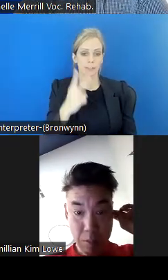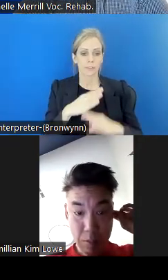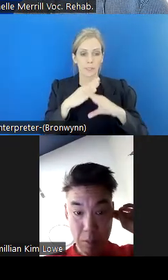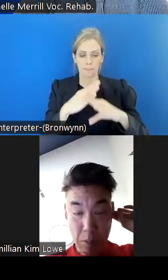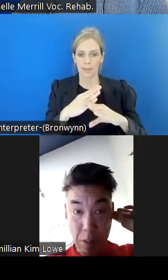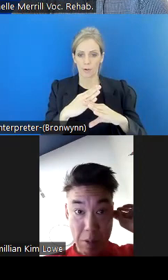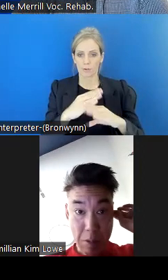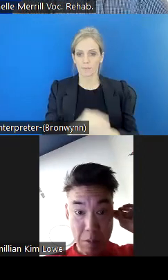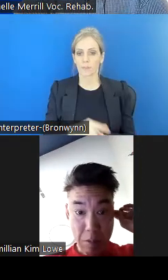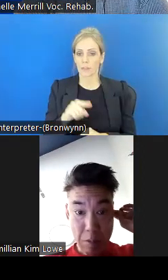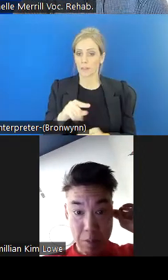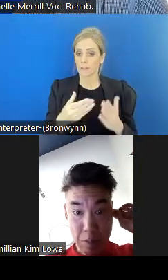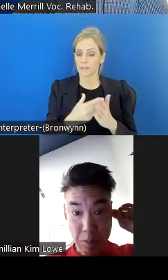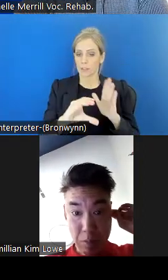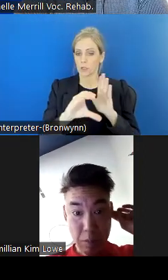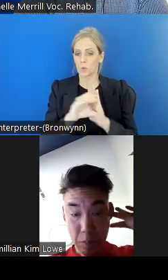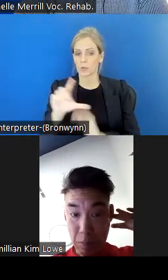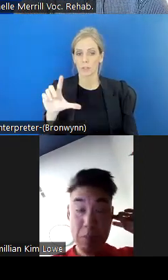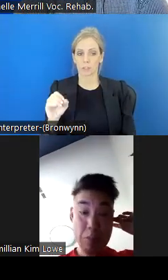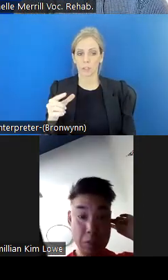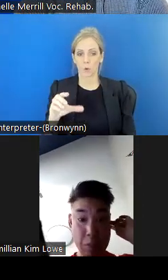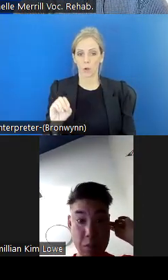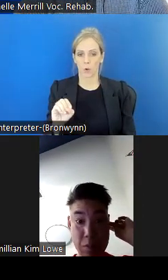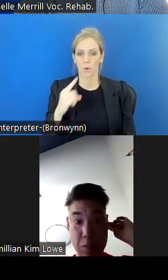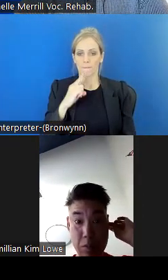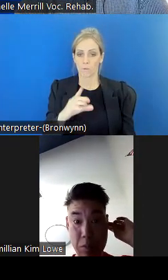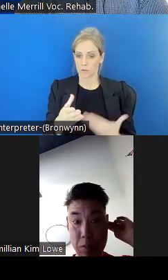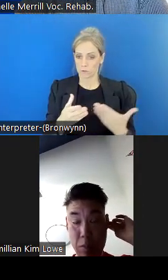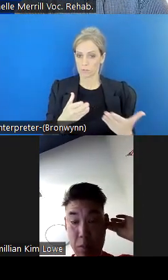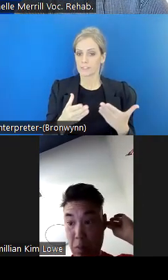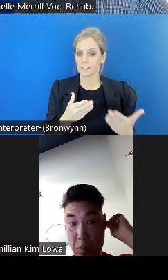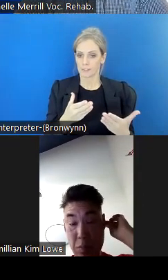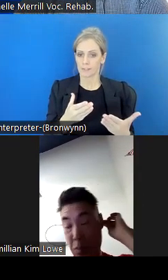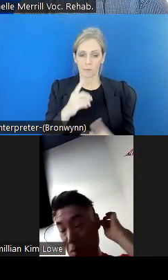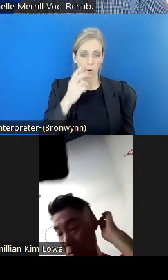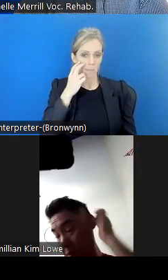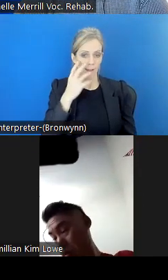This is the new logo for the services to the blind and visually impaired agency.